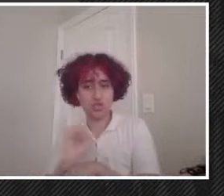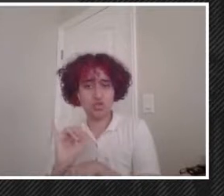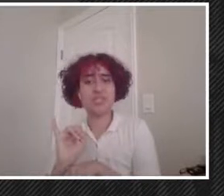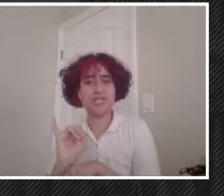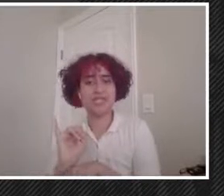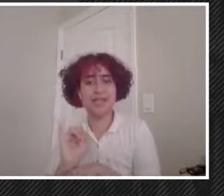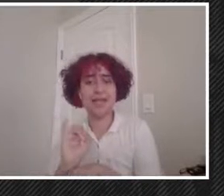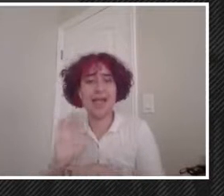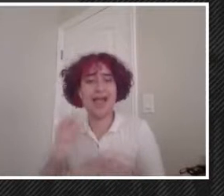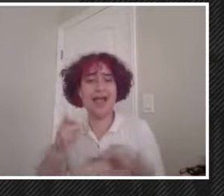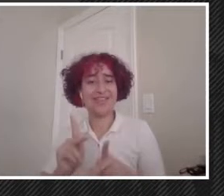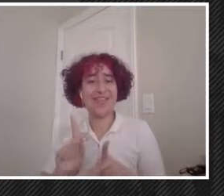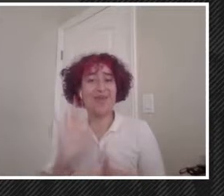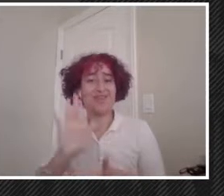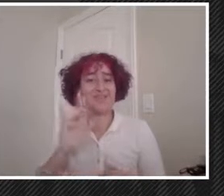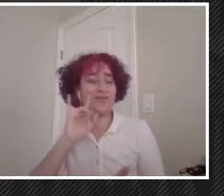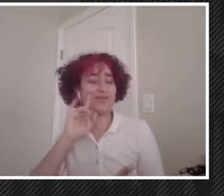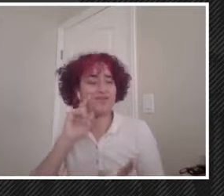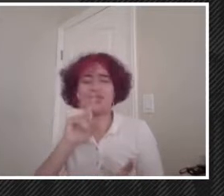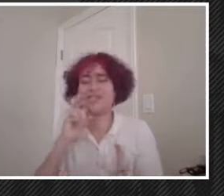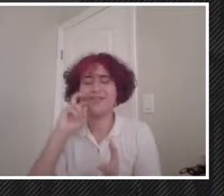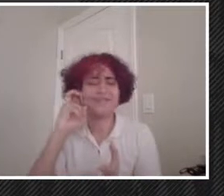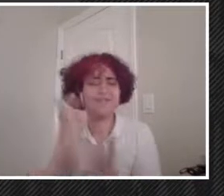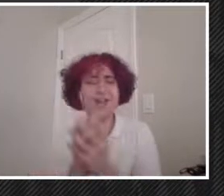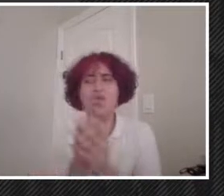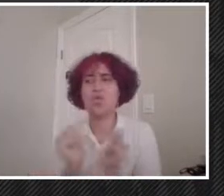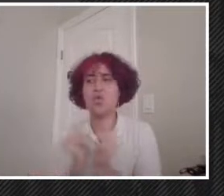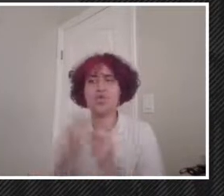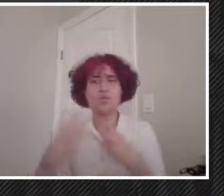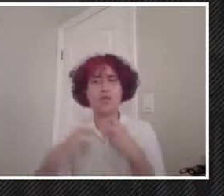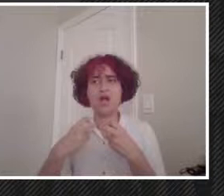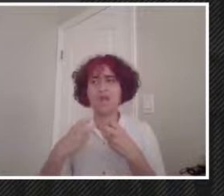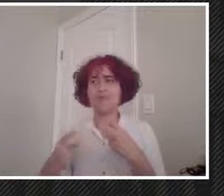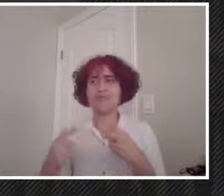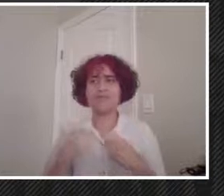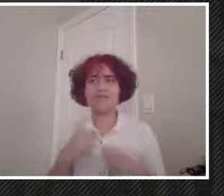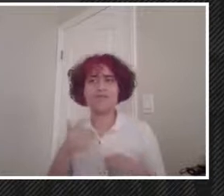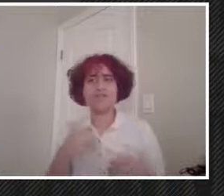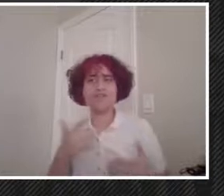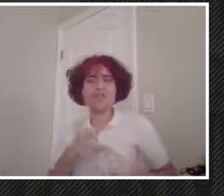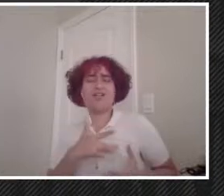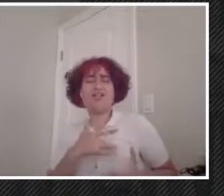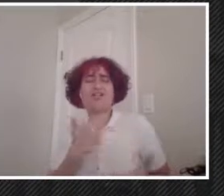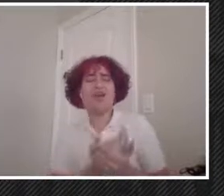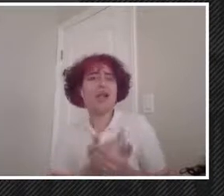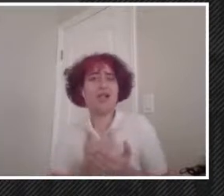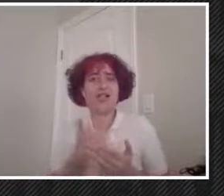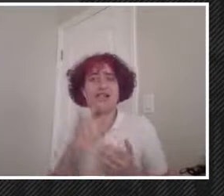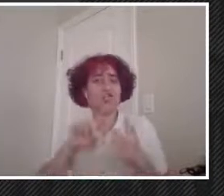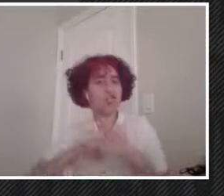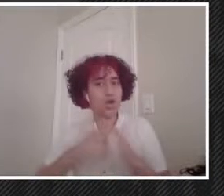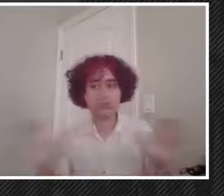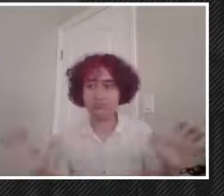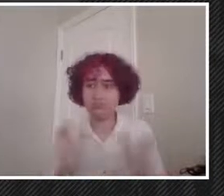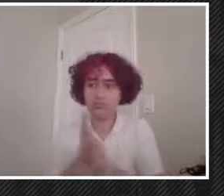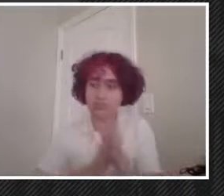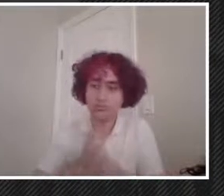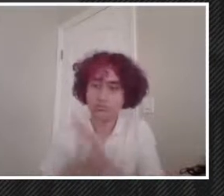an issue. If it moves your heart, let it move your feet or move your hands. And please